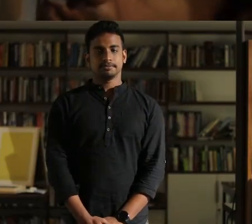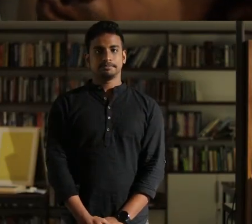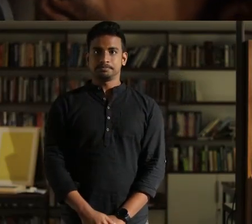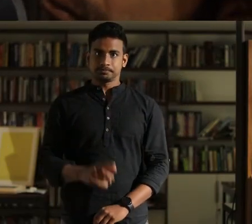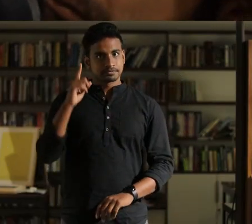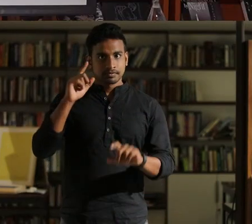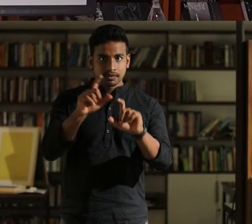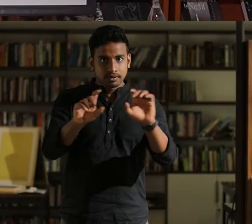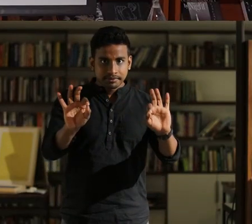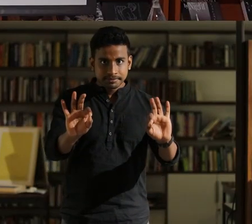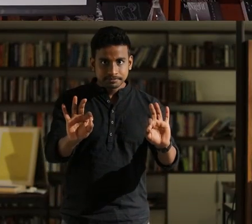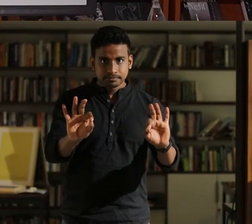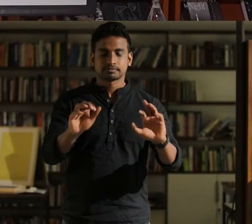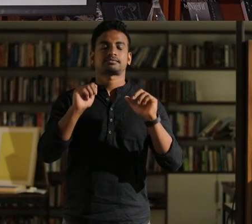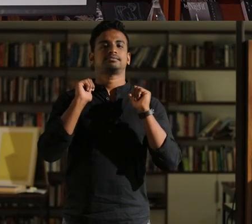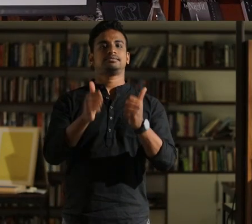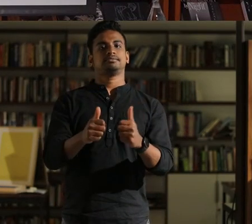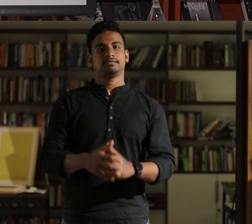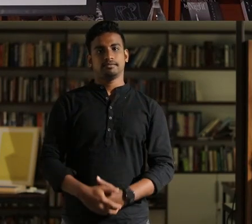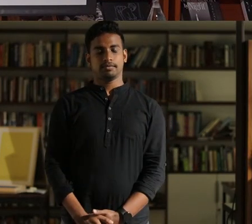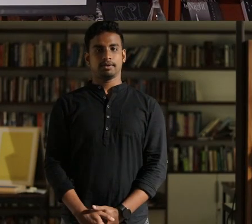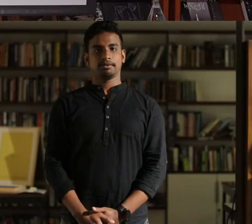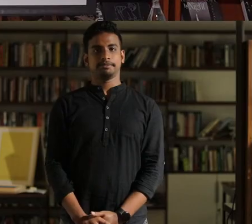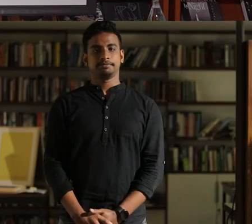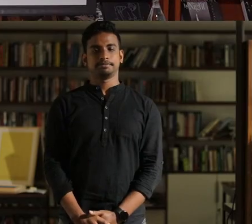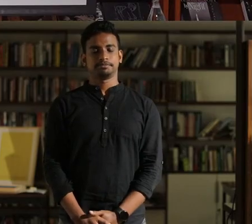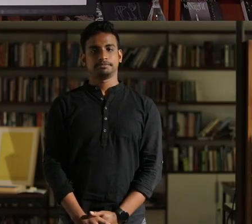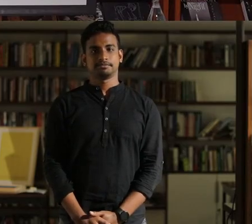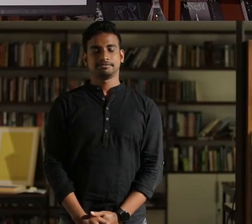Can you hear? Yes. Okay.